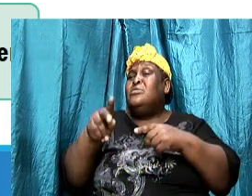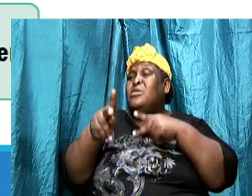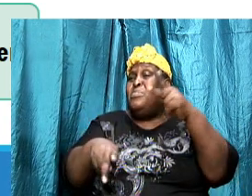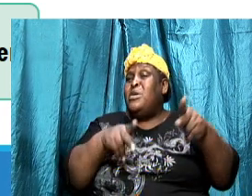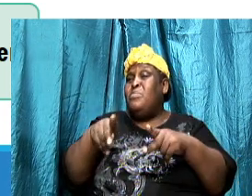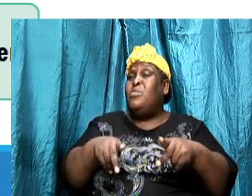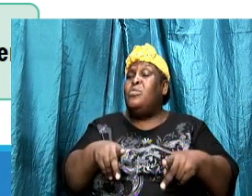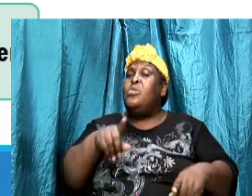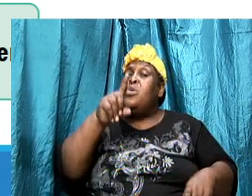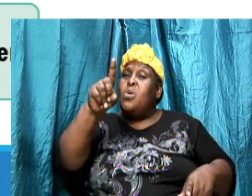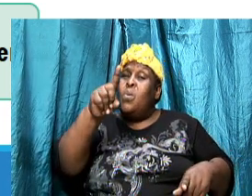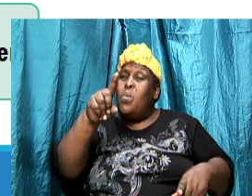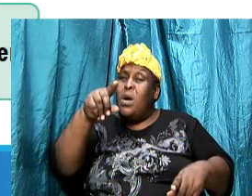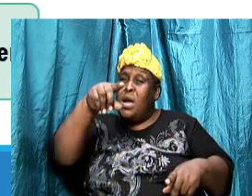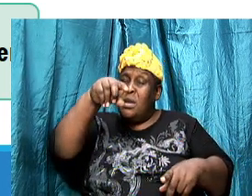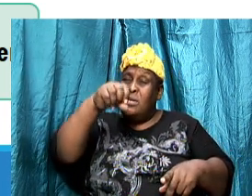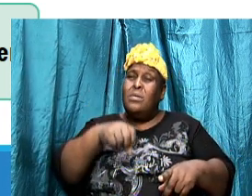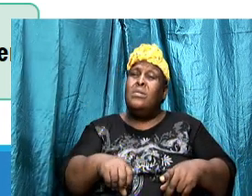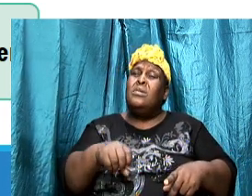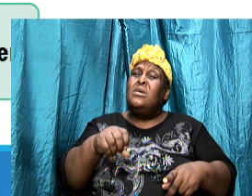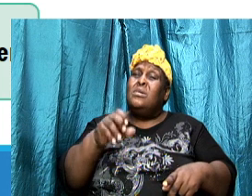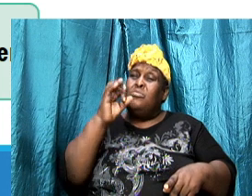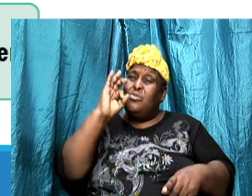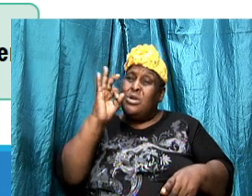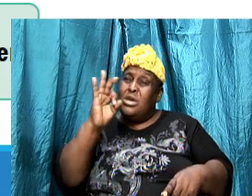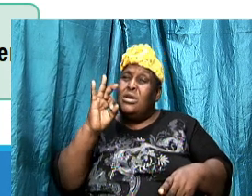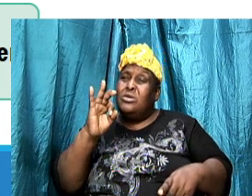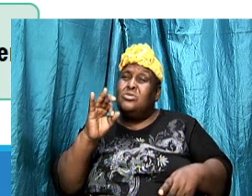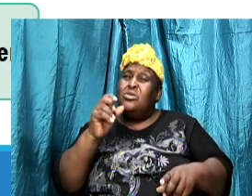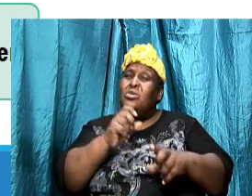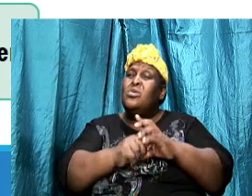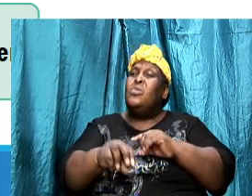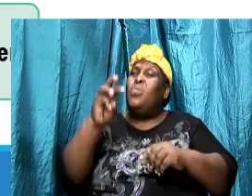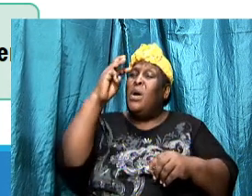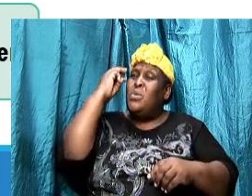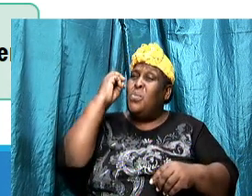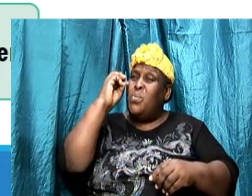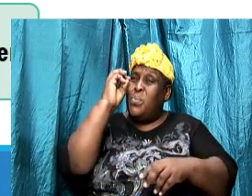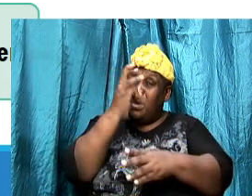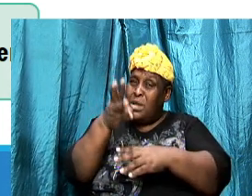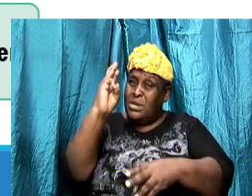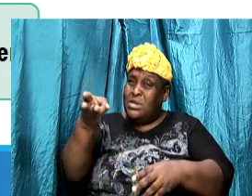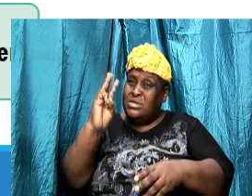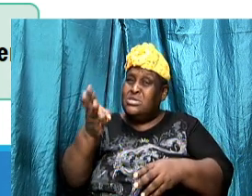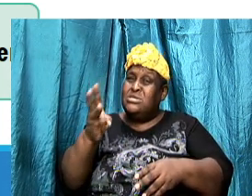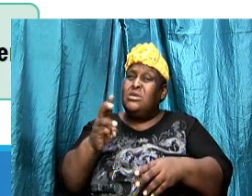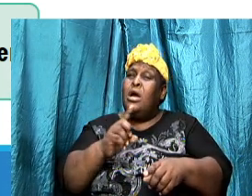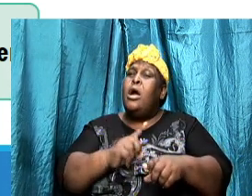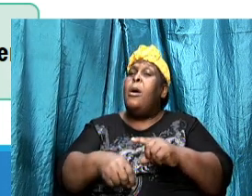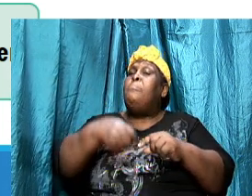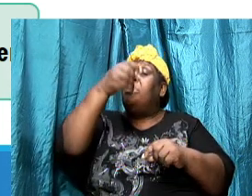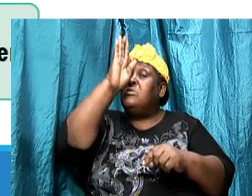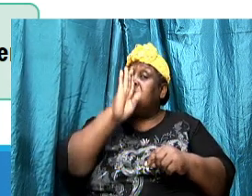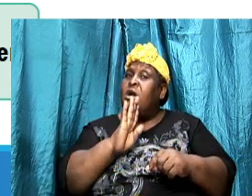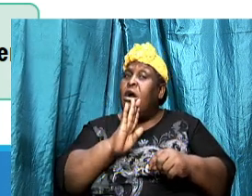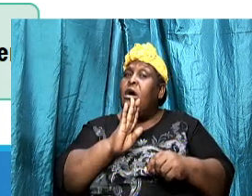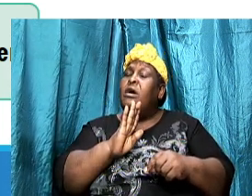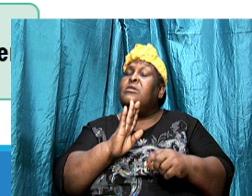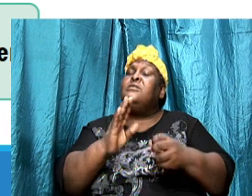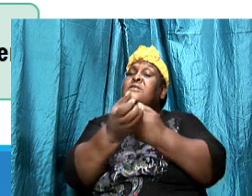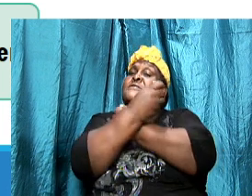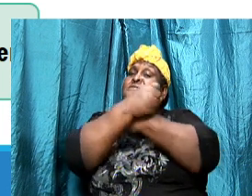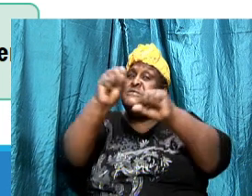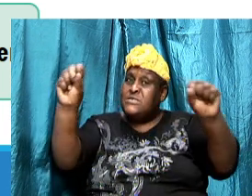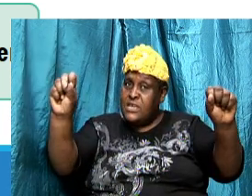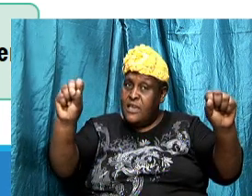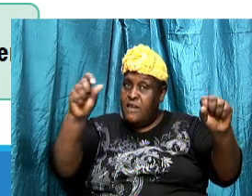one planteth and another watereth. But it is God that gives the